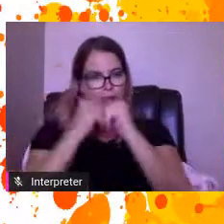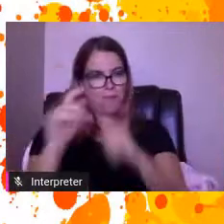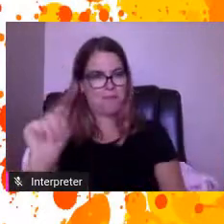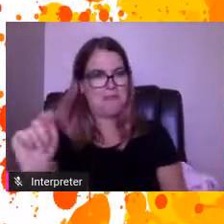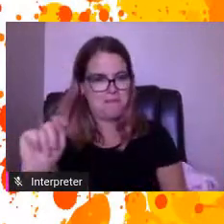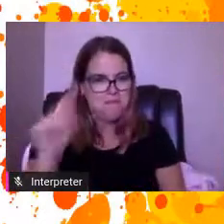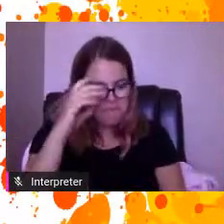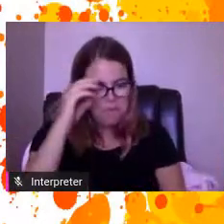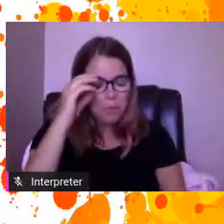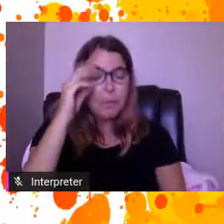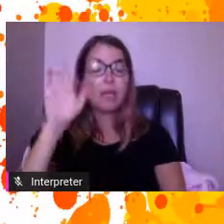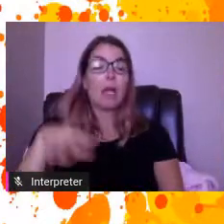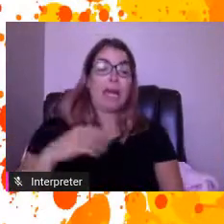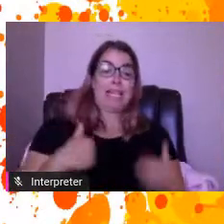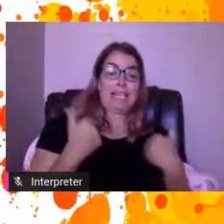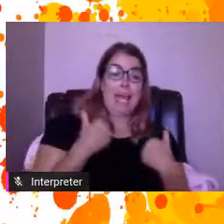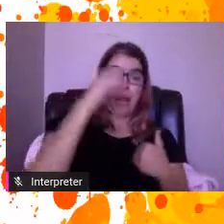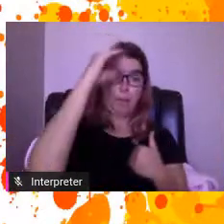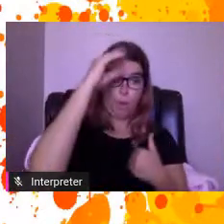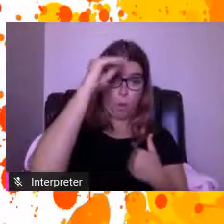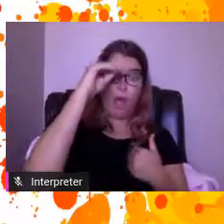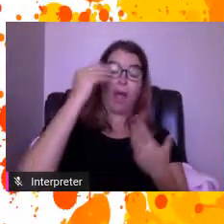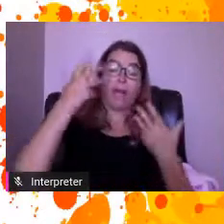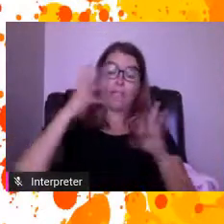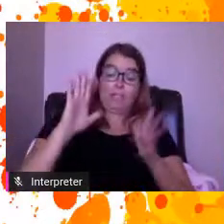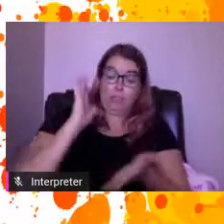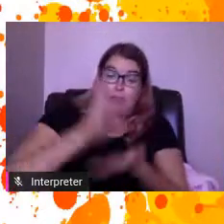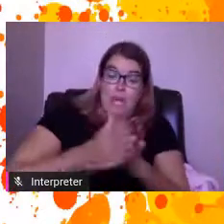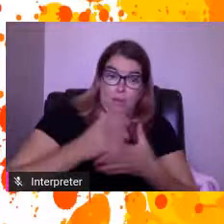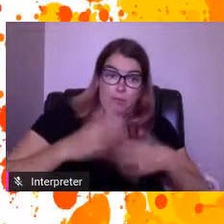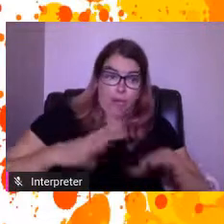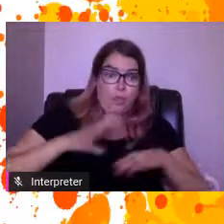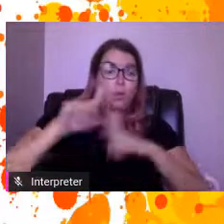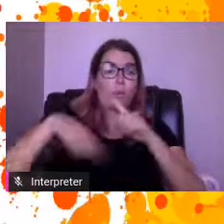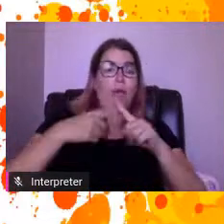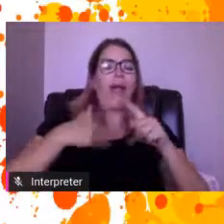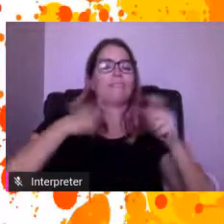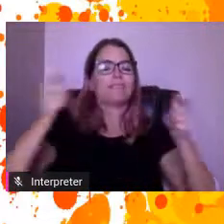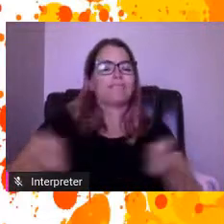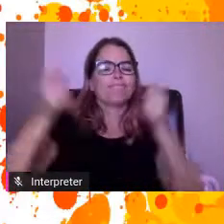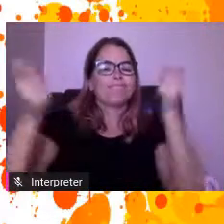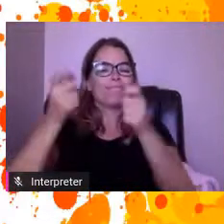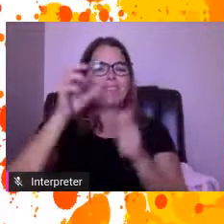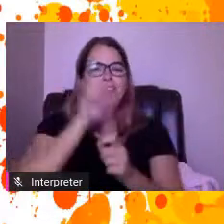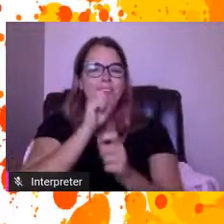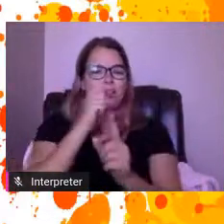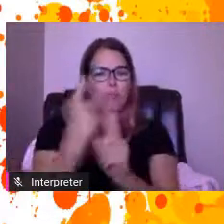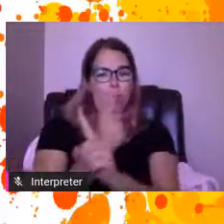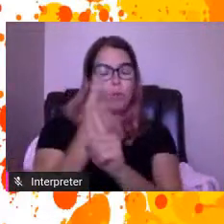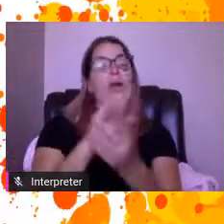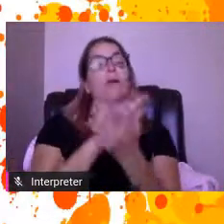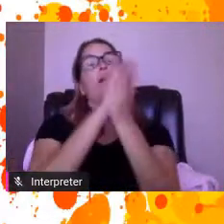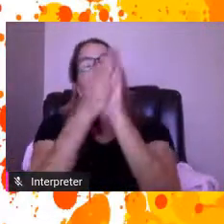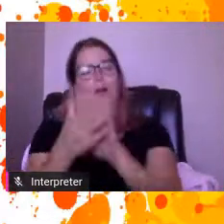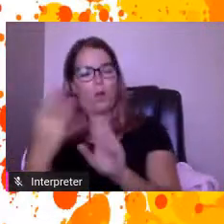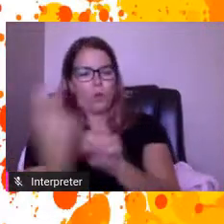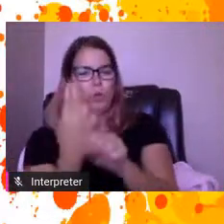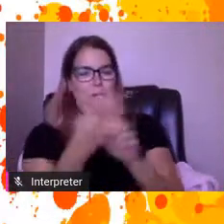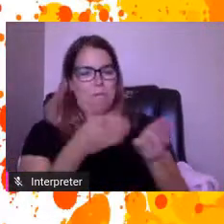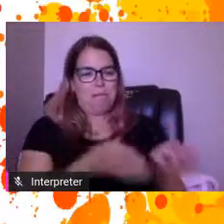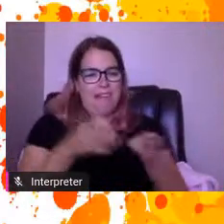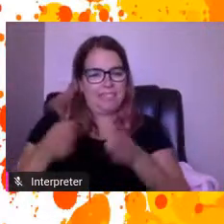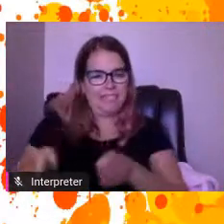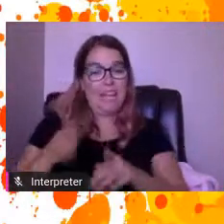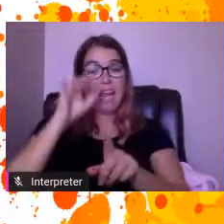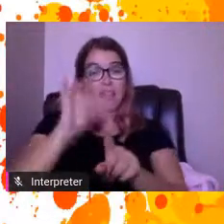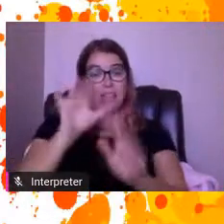wearing dresses after a breeching rite of passage ceremony when they first were allowed to wear pants or breeches. In this portrait, Prince Chigi